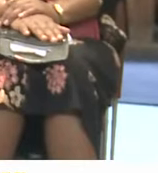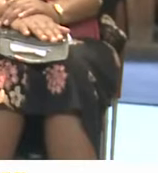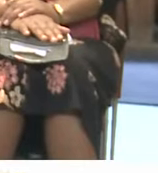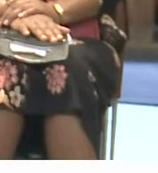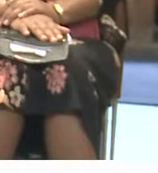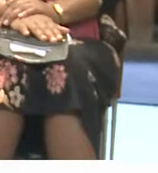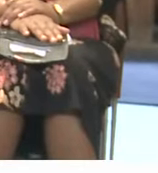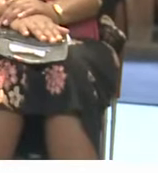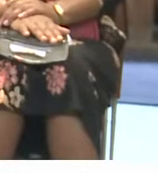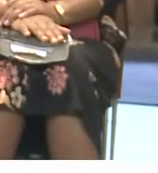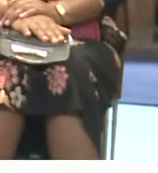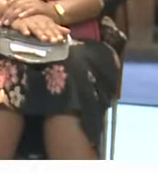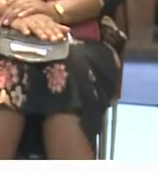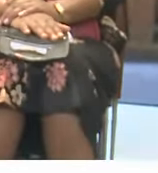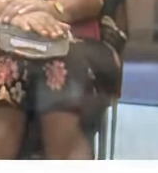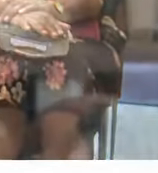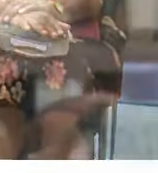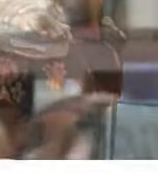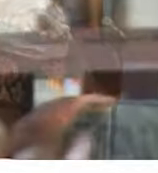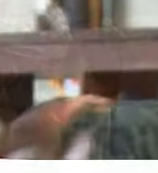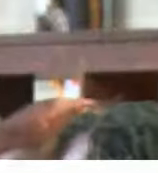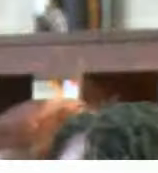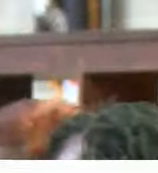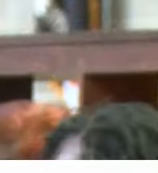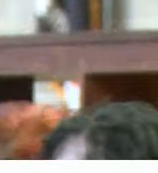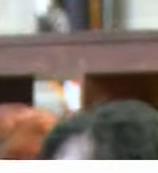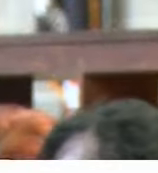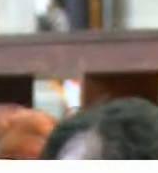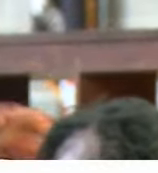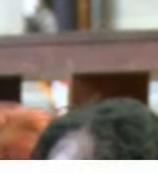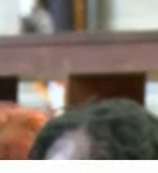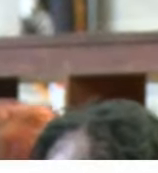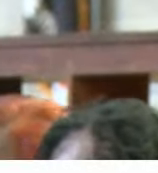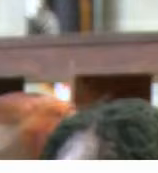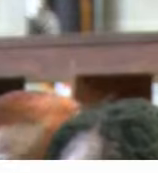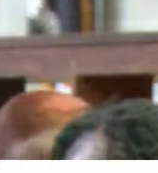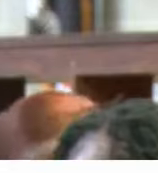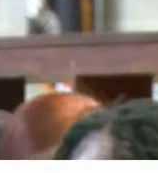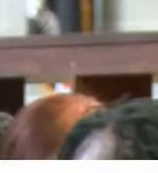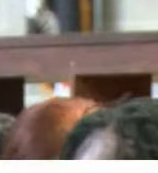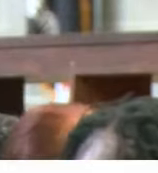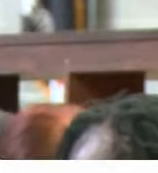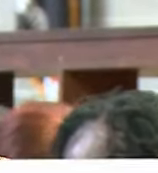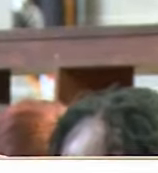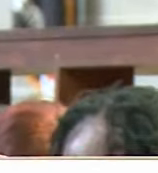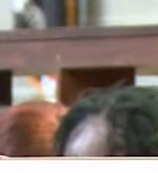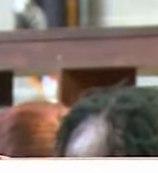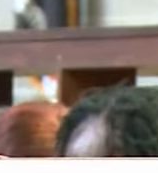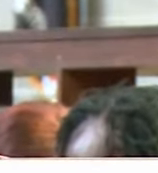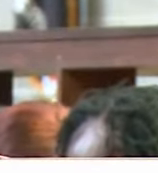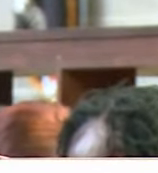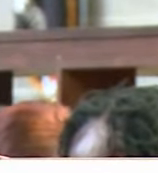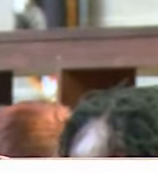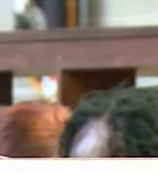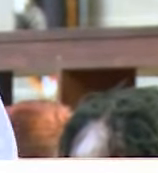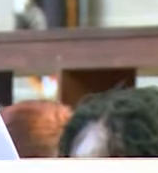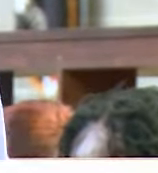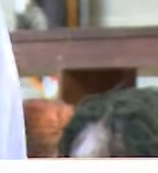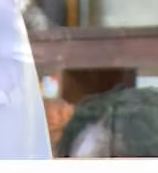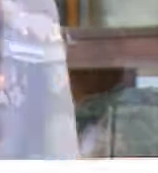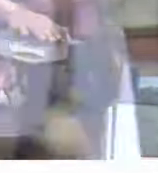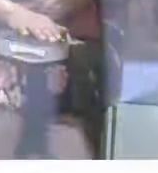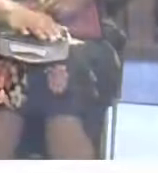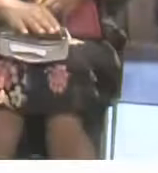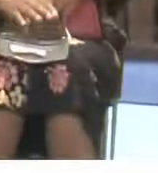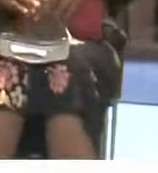comes, we do not have to waste time transitioning. Please, Robin, Jiru, and your team, kindly up next to the altar rail.